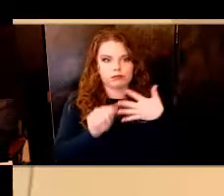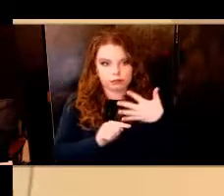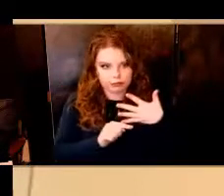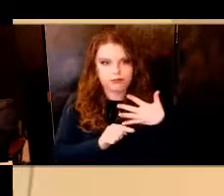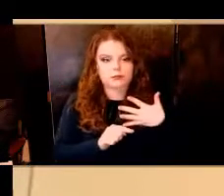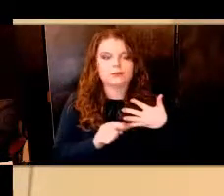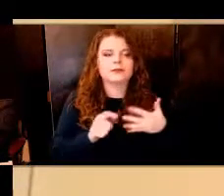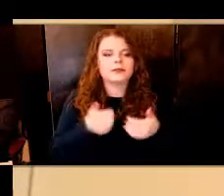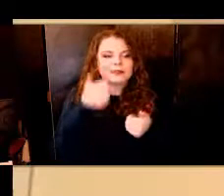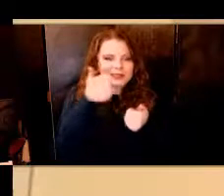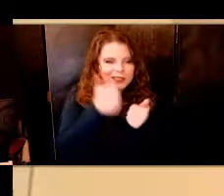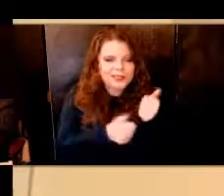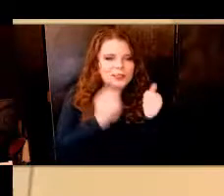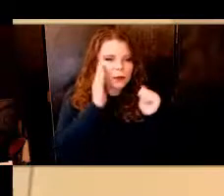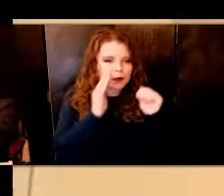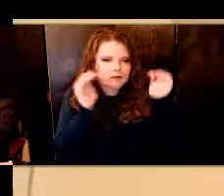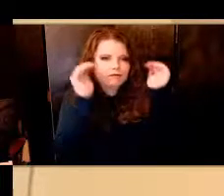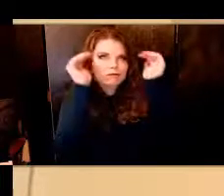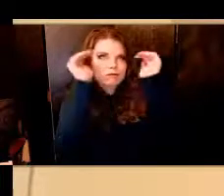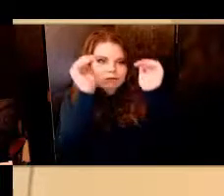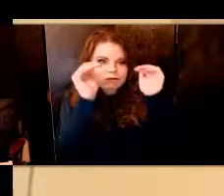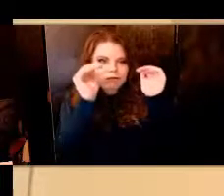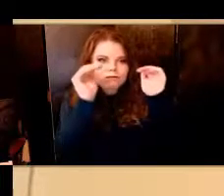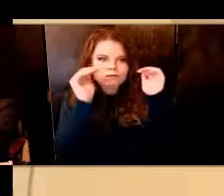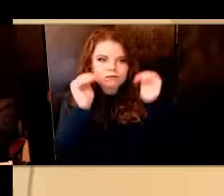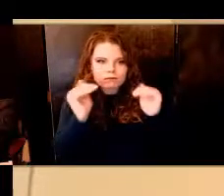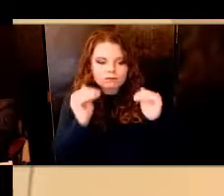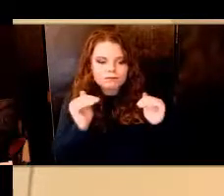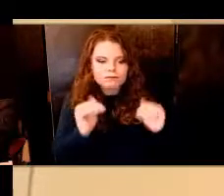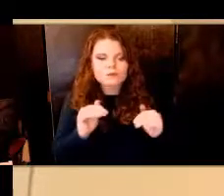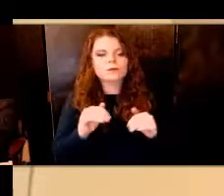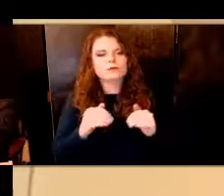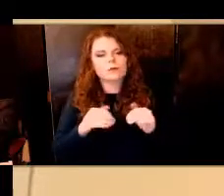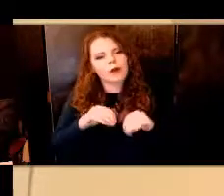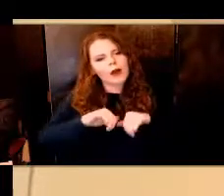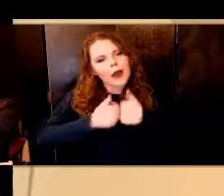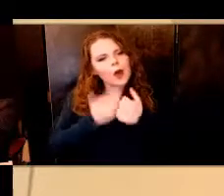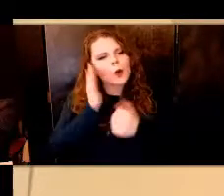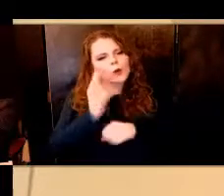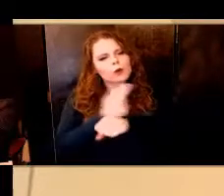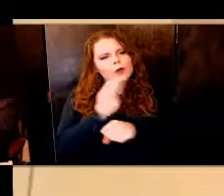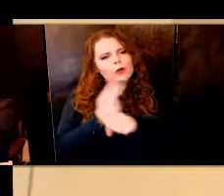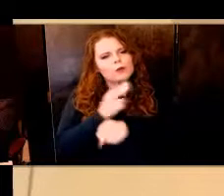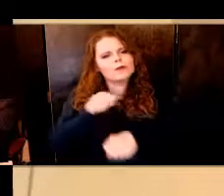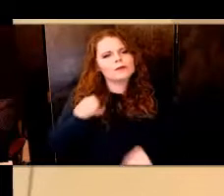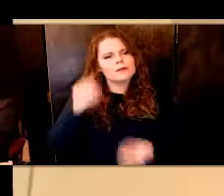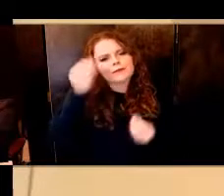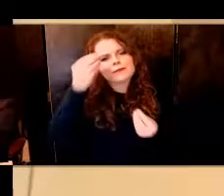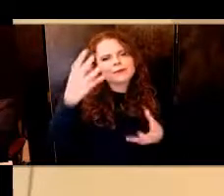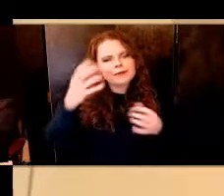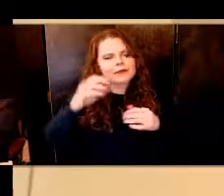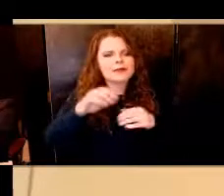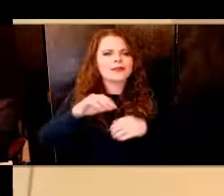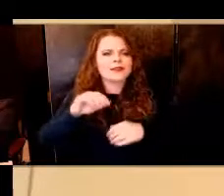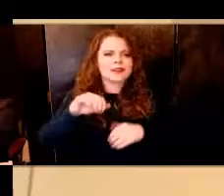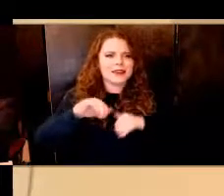one question at a time and talk through how we can use this data and interpret the information on the data to be